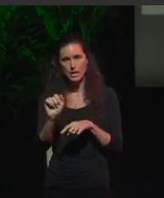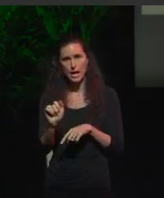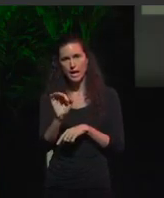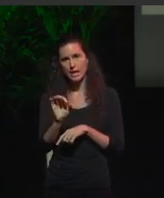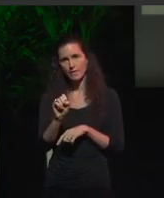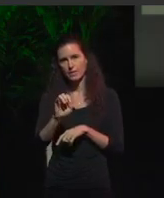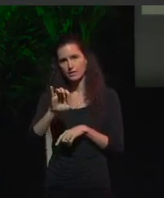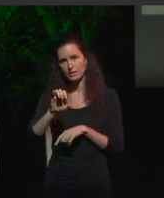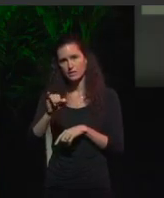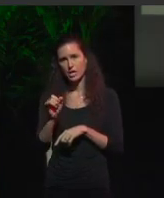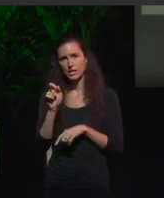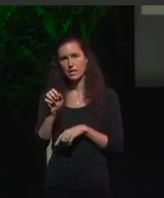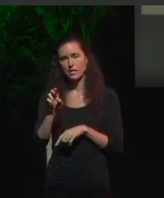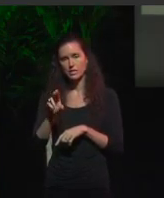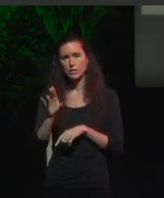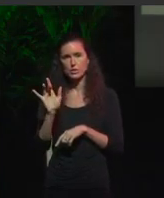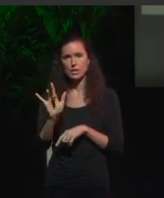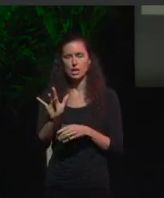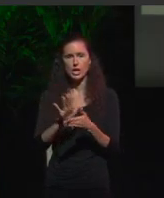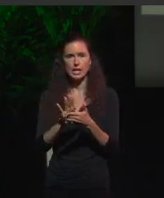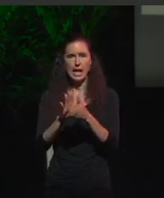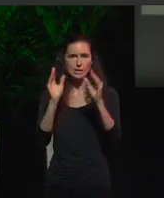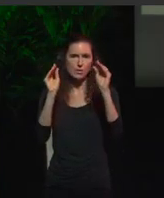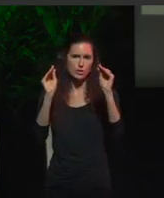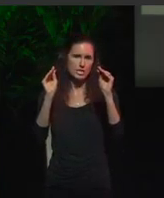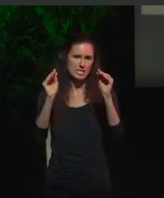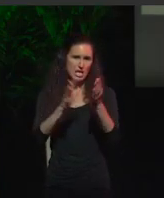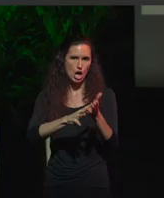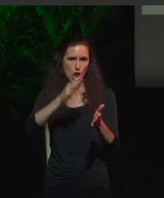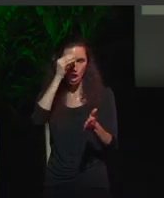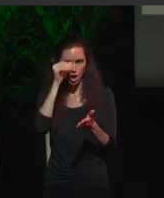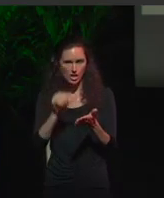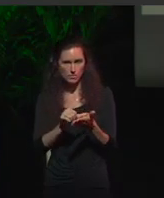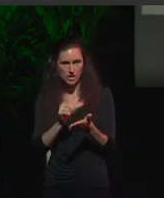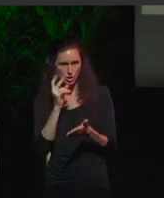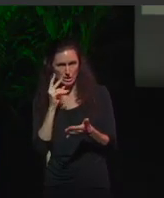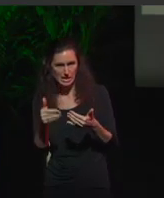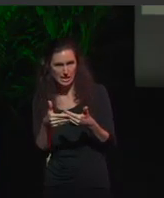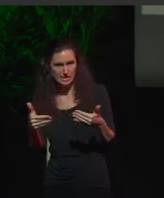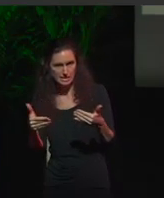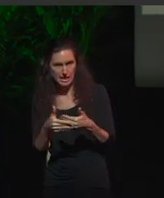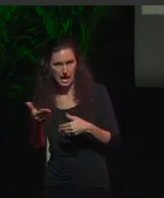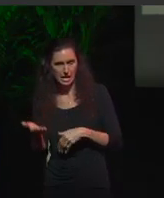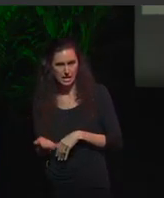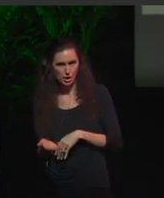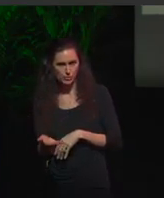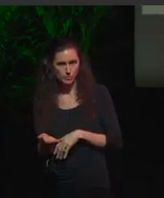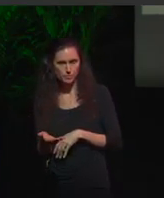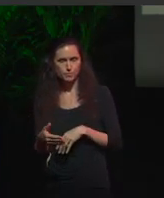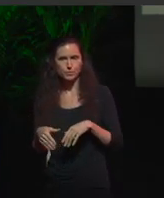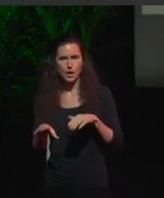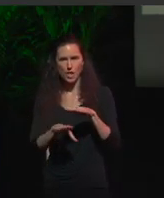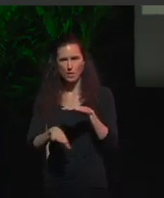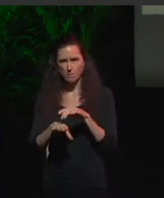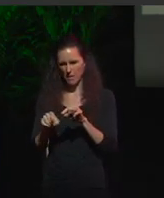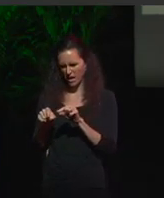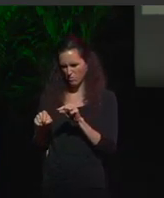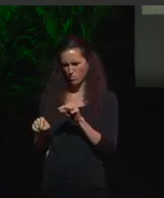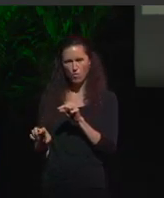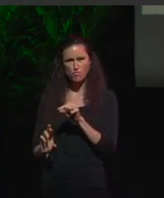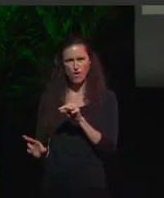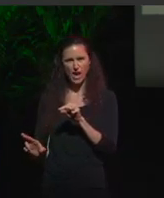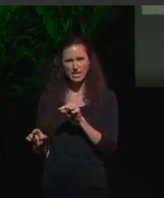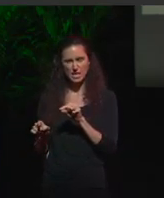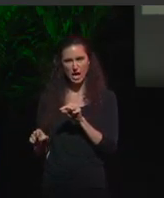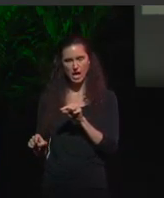training.fscj.edu, click on the Academy for Teaching and Learning page, and you'll see the slide that you're seeing here. On the bottom right-hand side, you'll see a